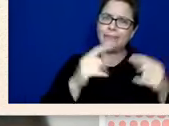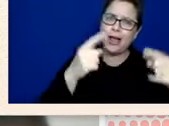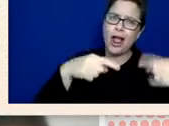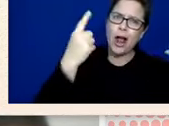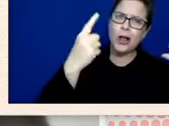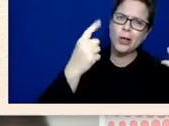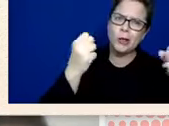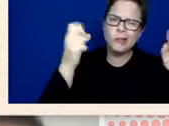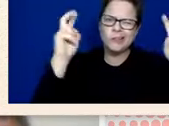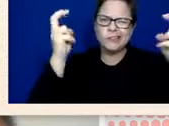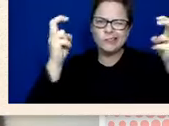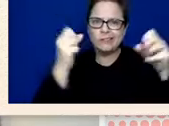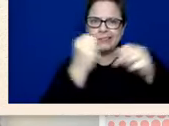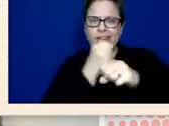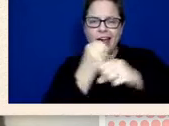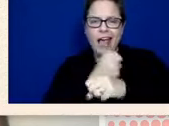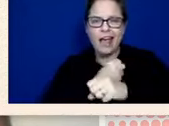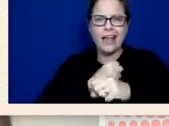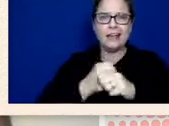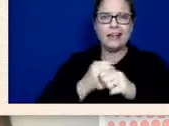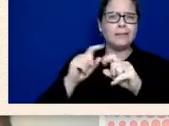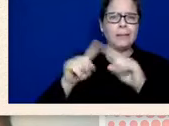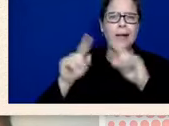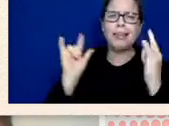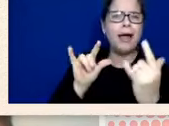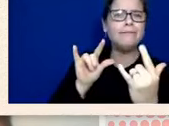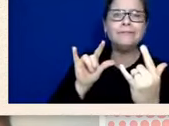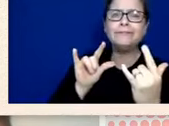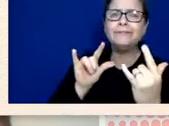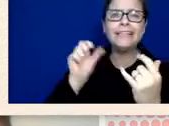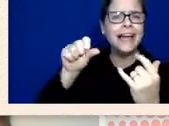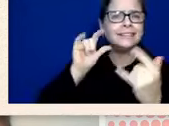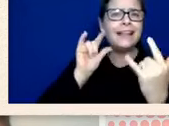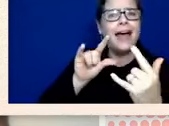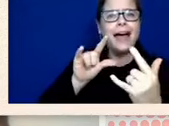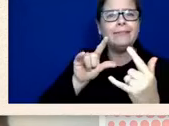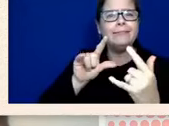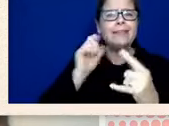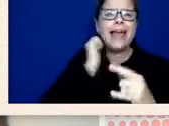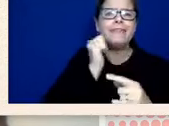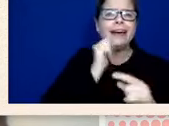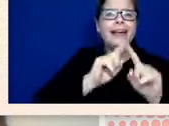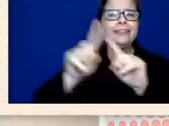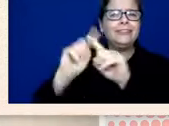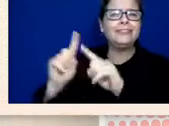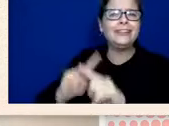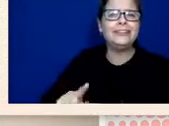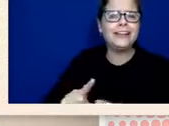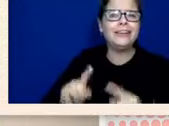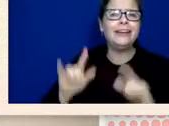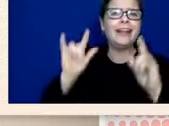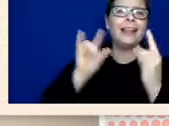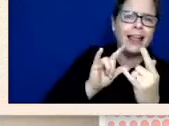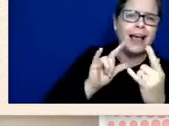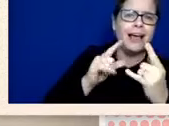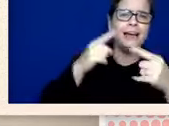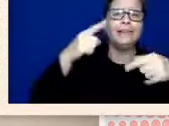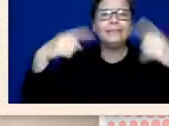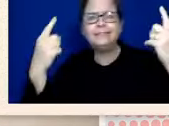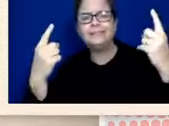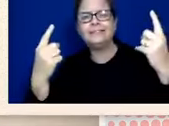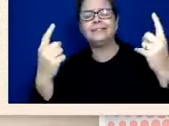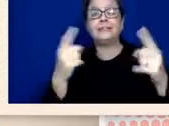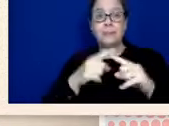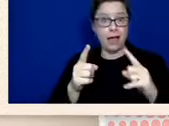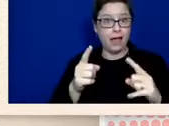fought, um, we love each other. Depends on the day, type of thing. Uh, whether do I think that